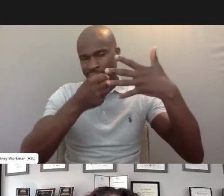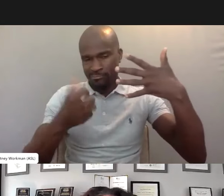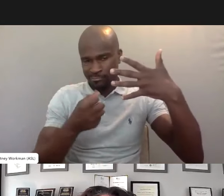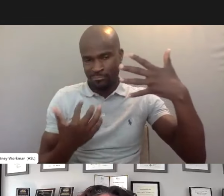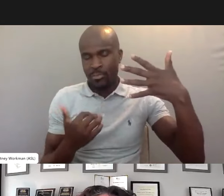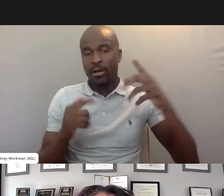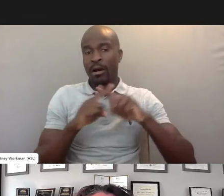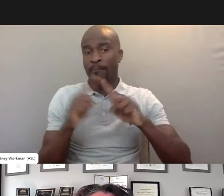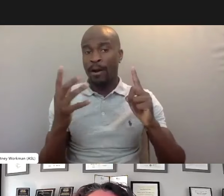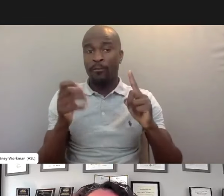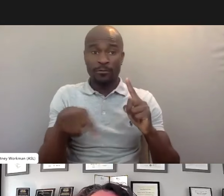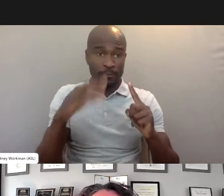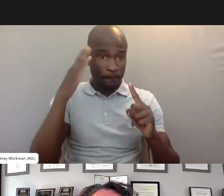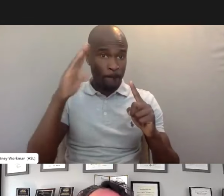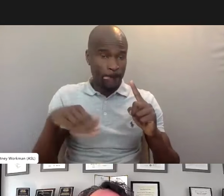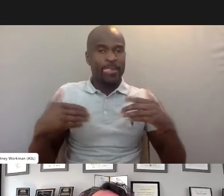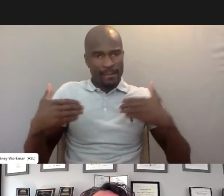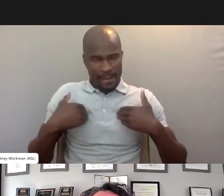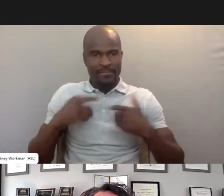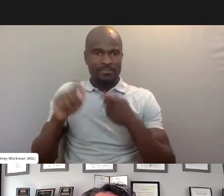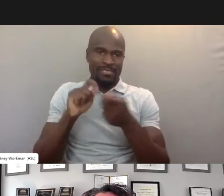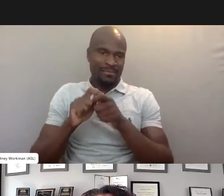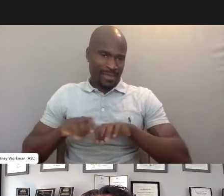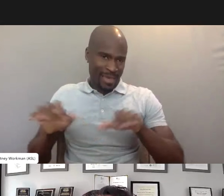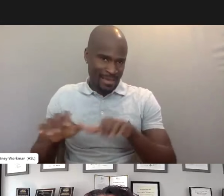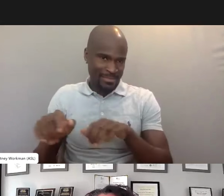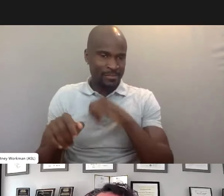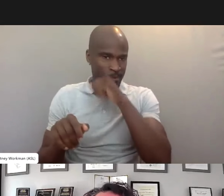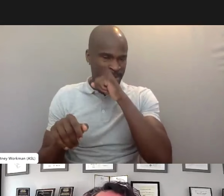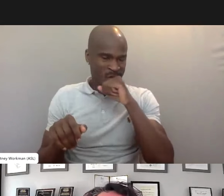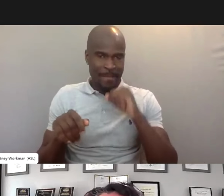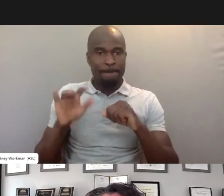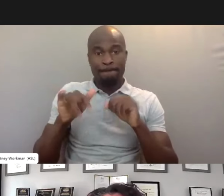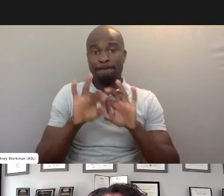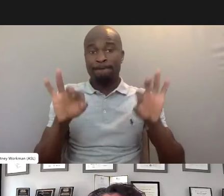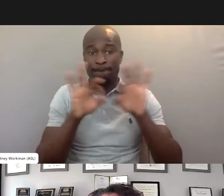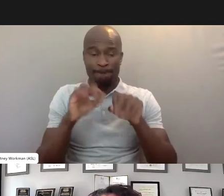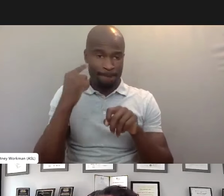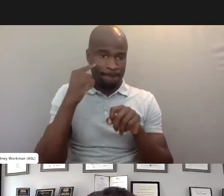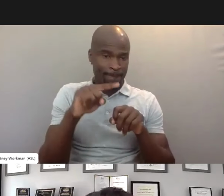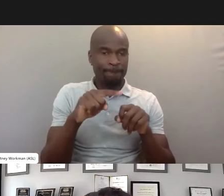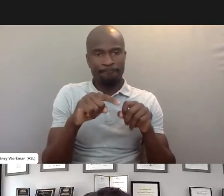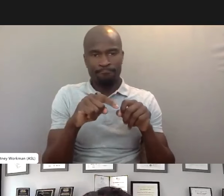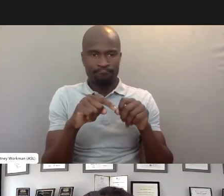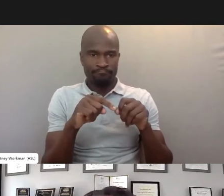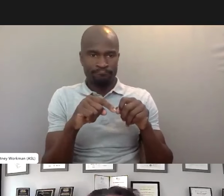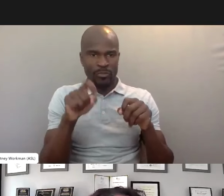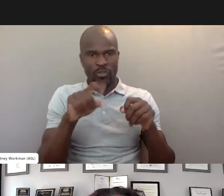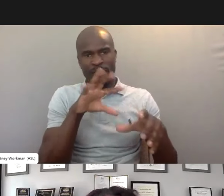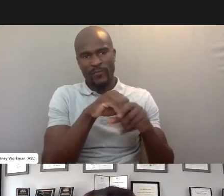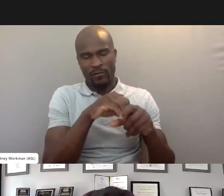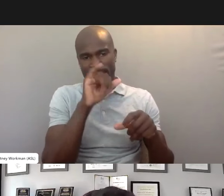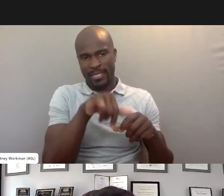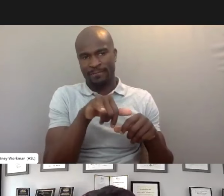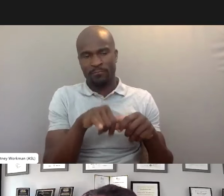help guide those core principles to give you some concrete tools to kind of implement. And there's some great online training tools that you can look in